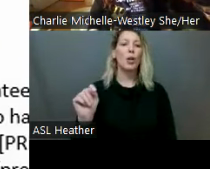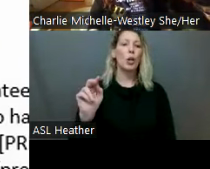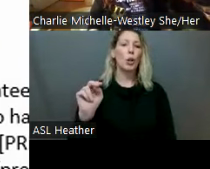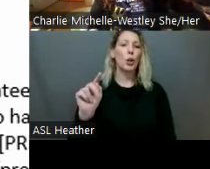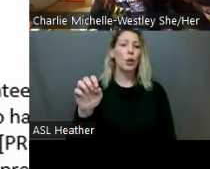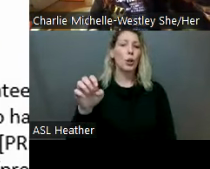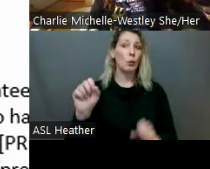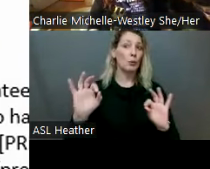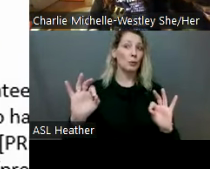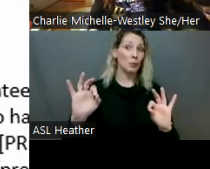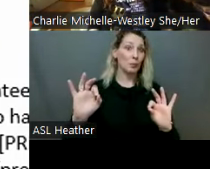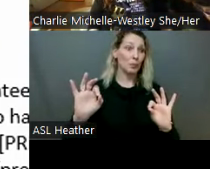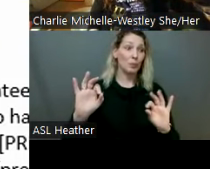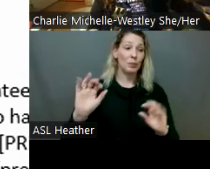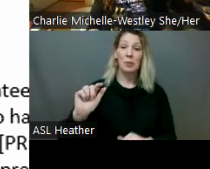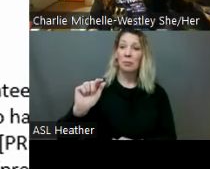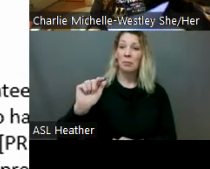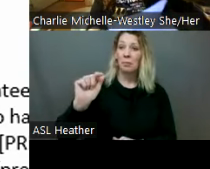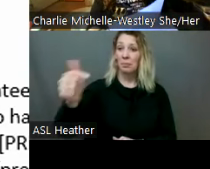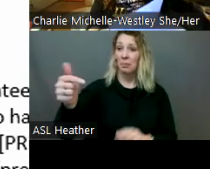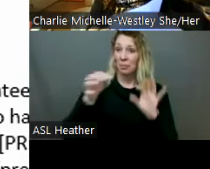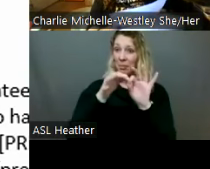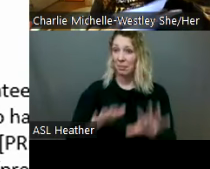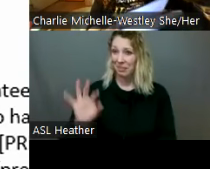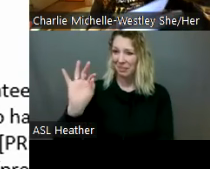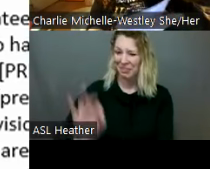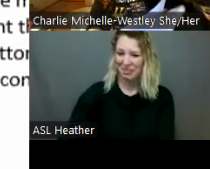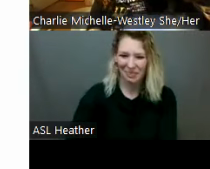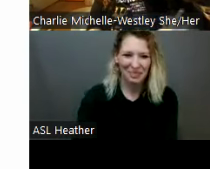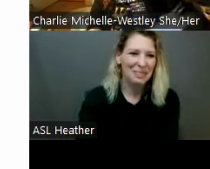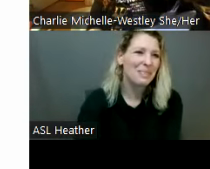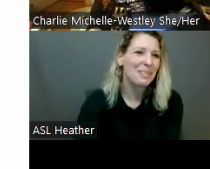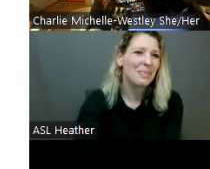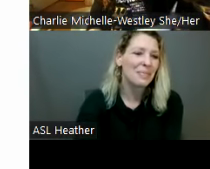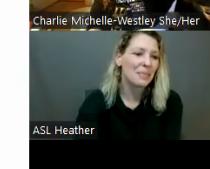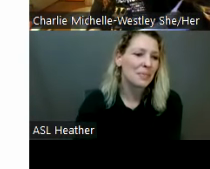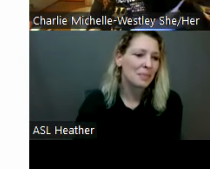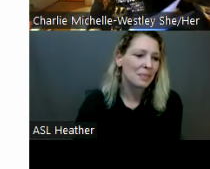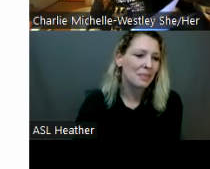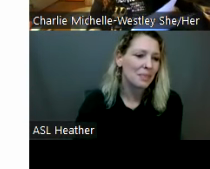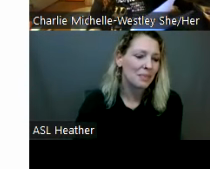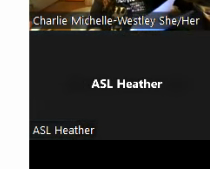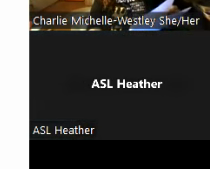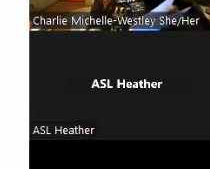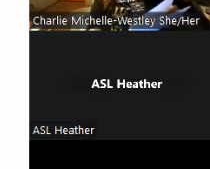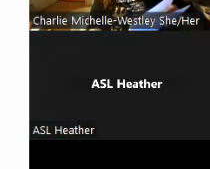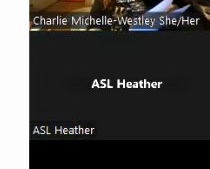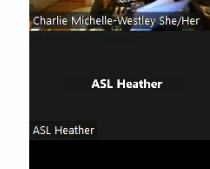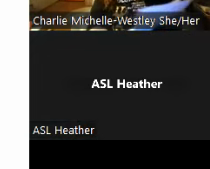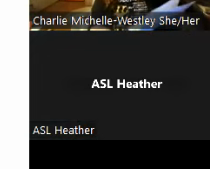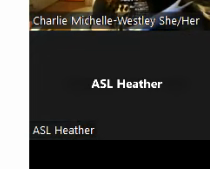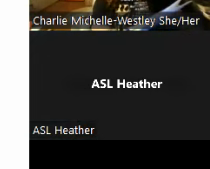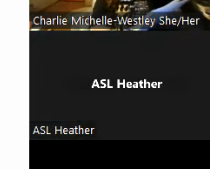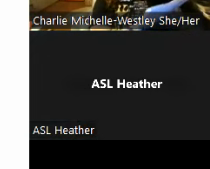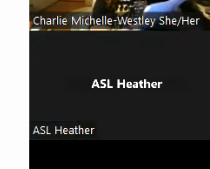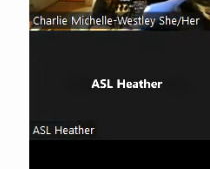right. So you got a okay to move on? Yes, it is. Okay, B. The hearings process has